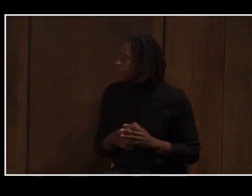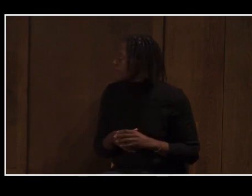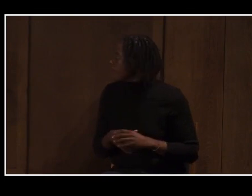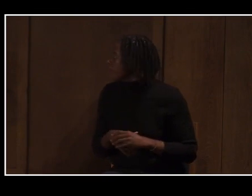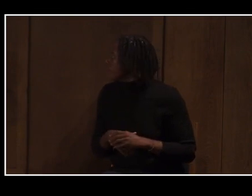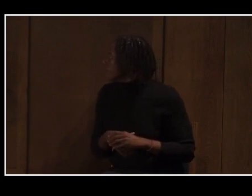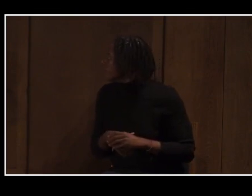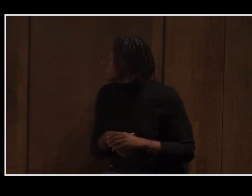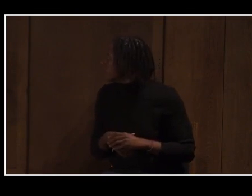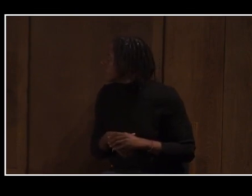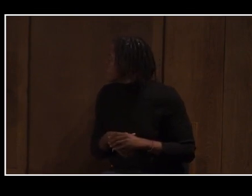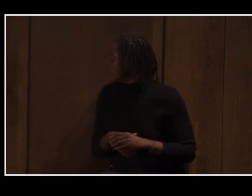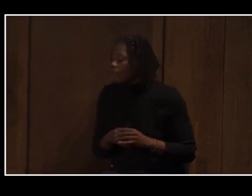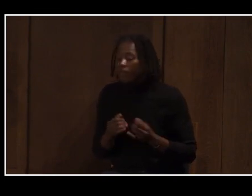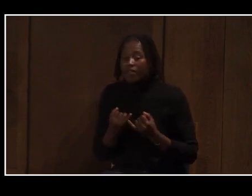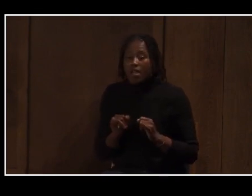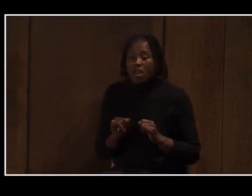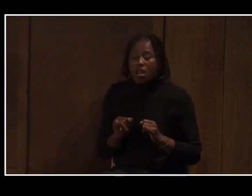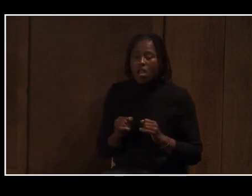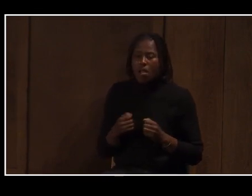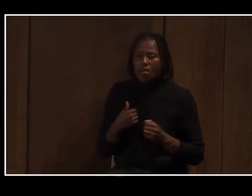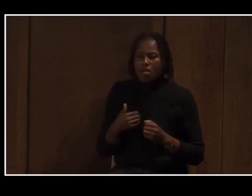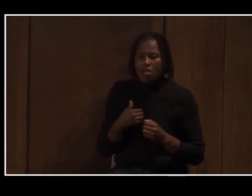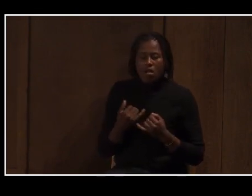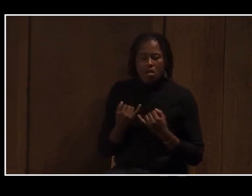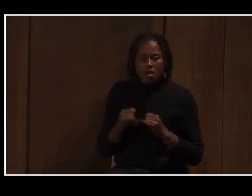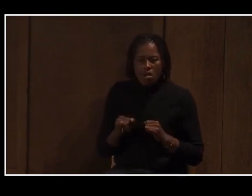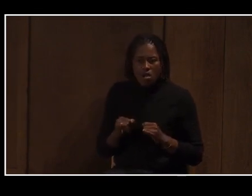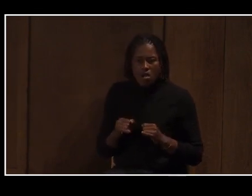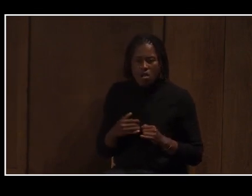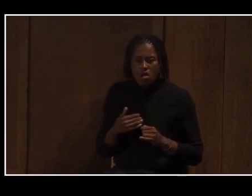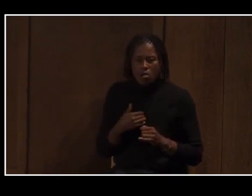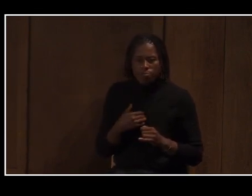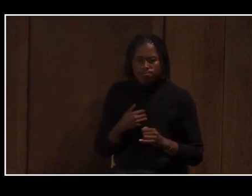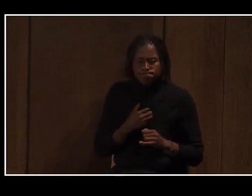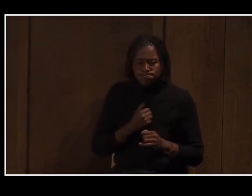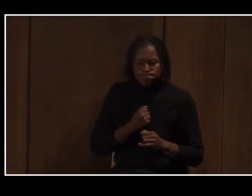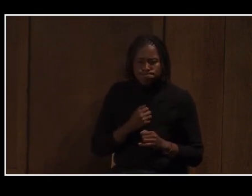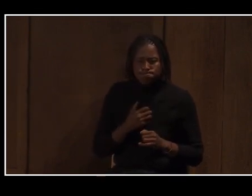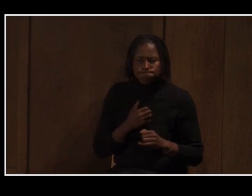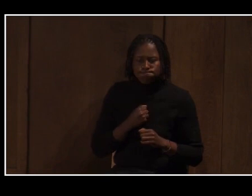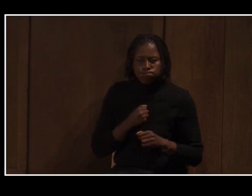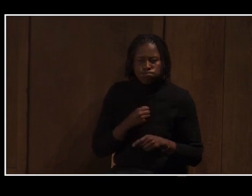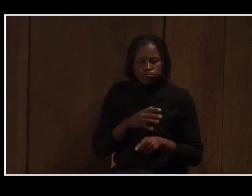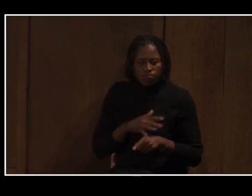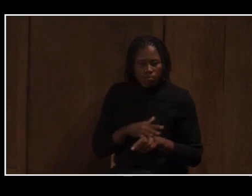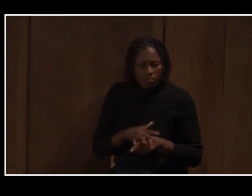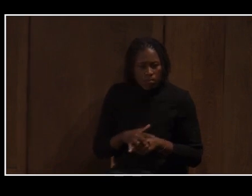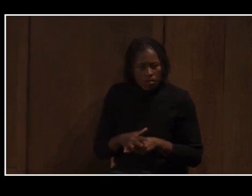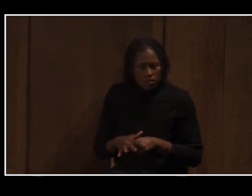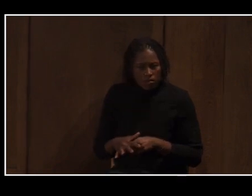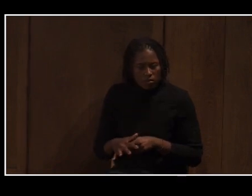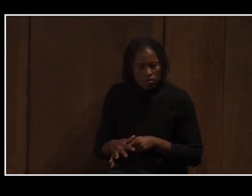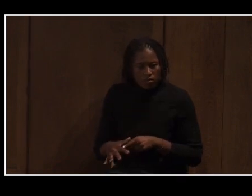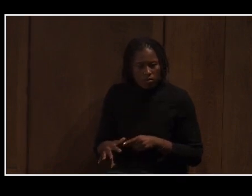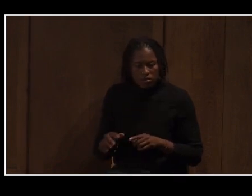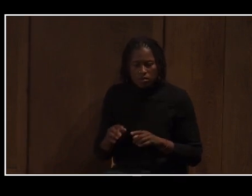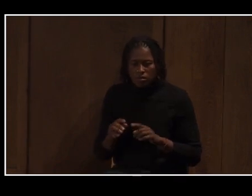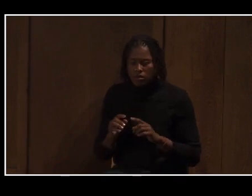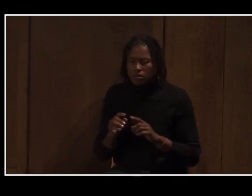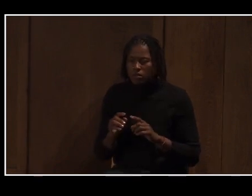That's the state that my heart's in. Not cardiac blood, bypassing ain't gonna fix this. Can't see